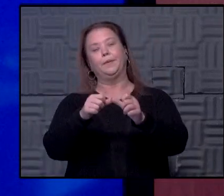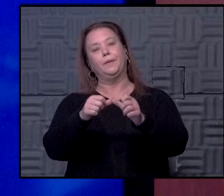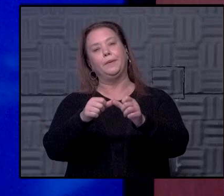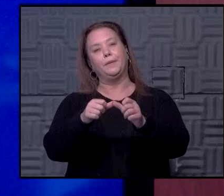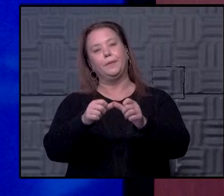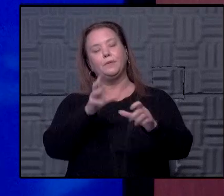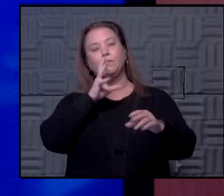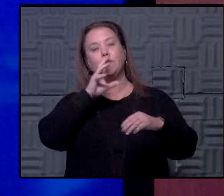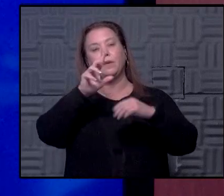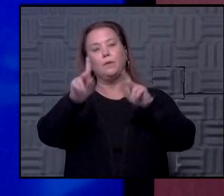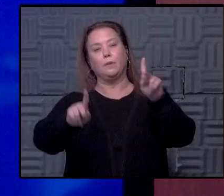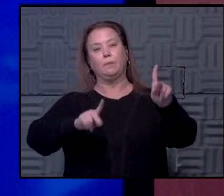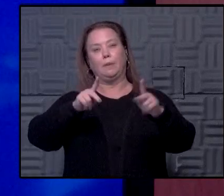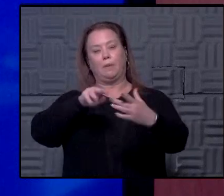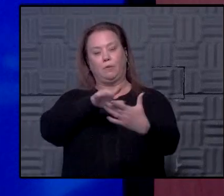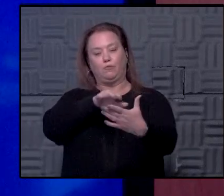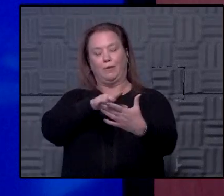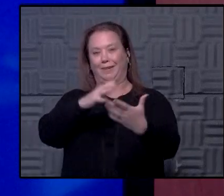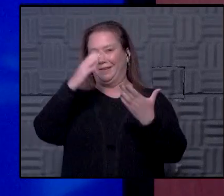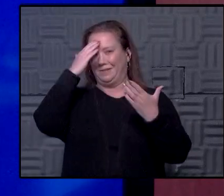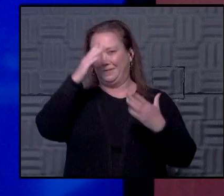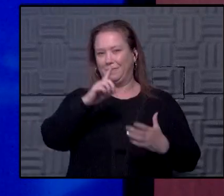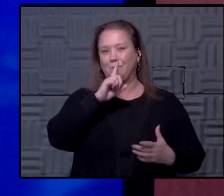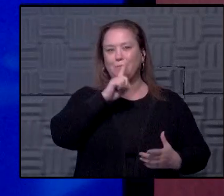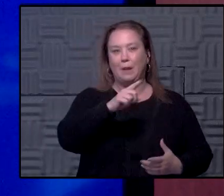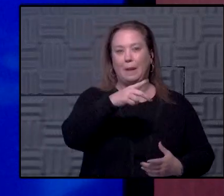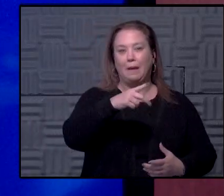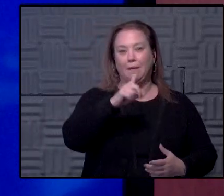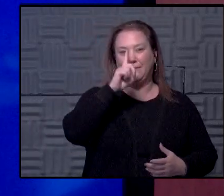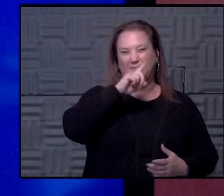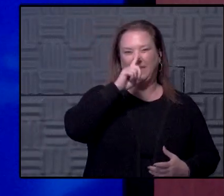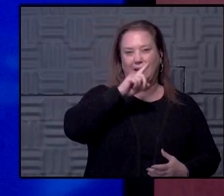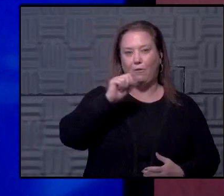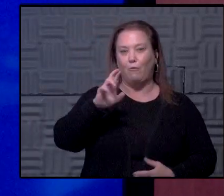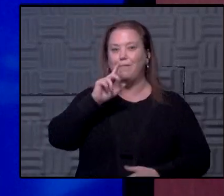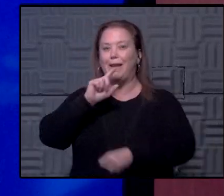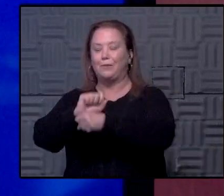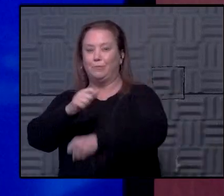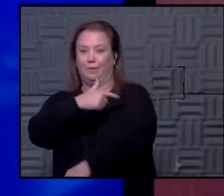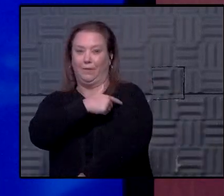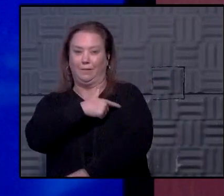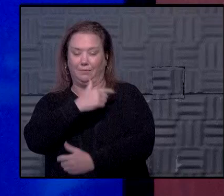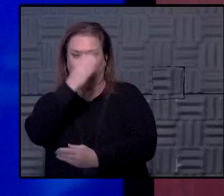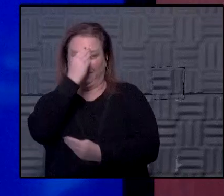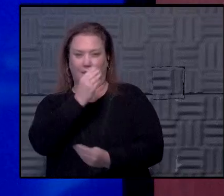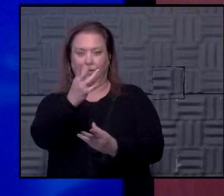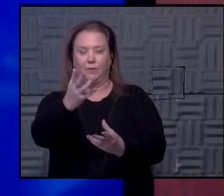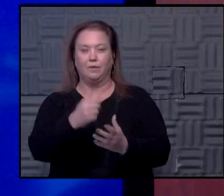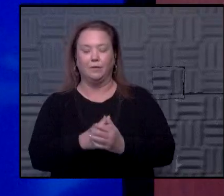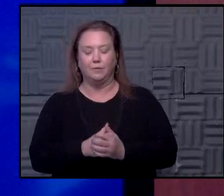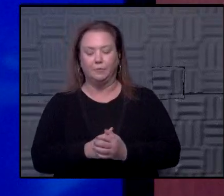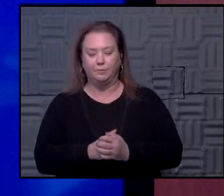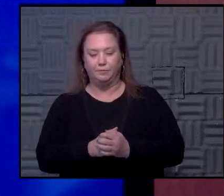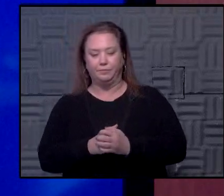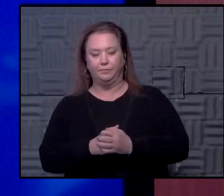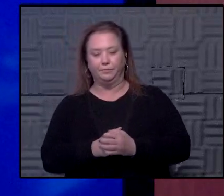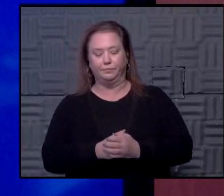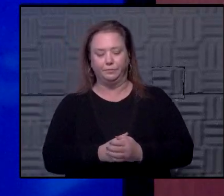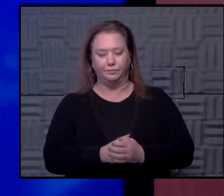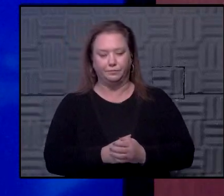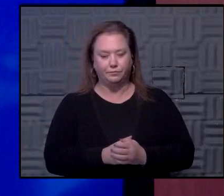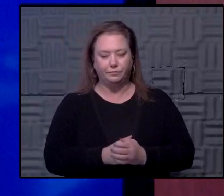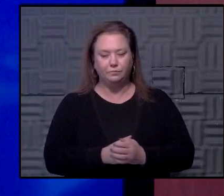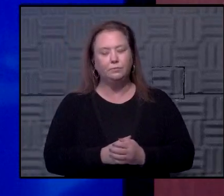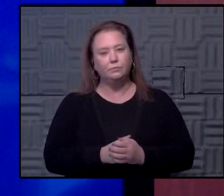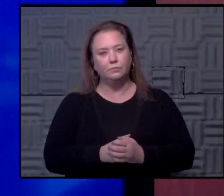you were talking to people who were in the trial, you don't really know if they got placebo or the shot, just to be fair, or the actual vaccine.